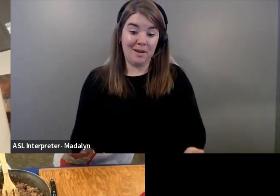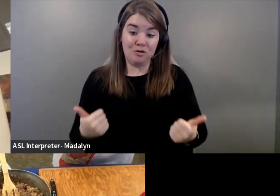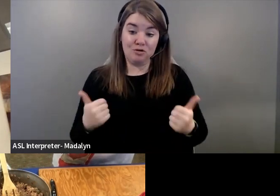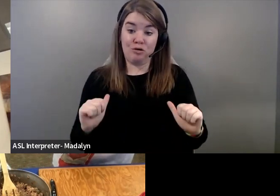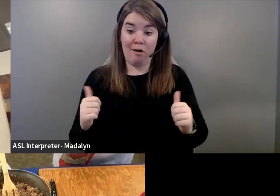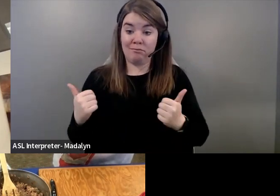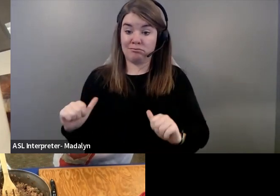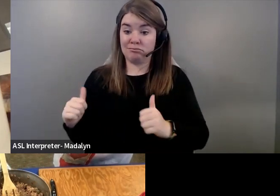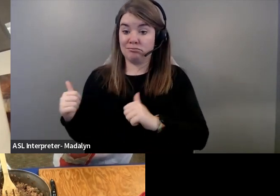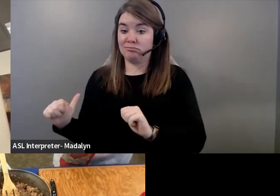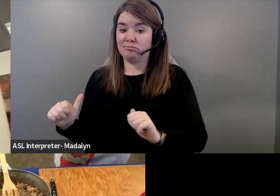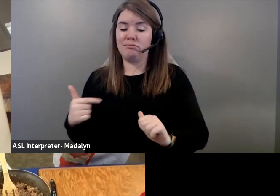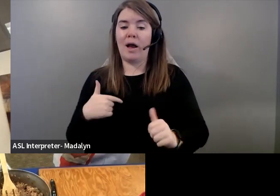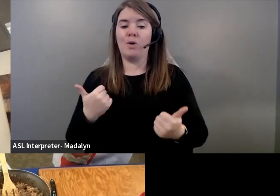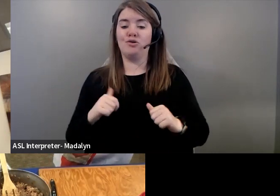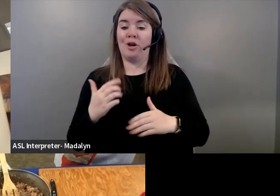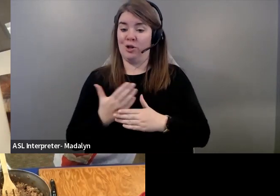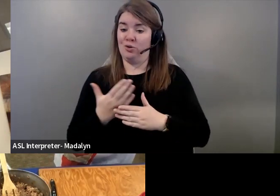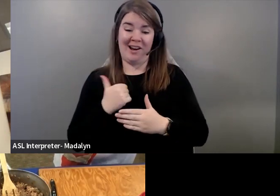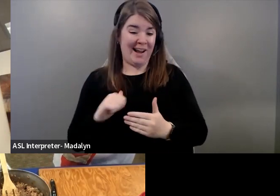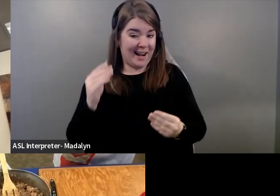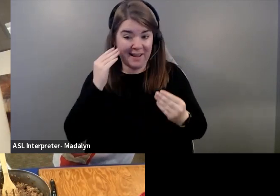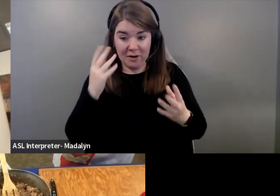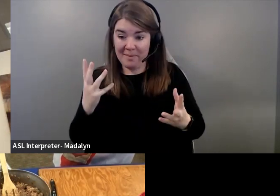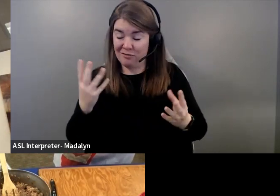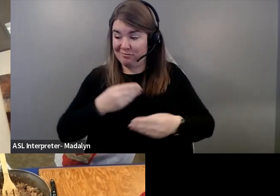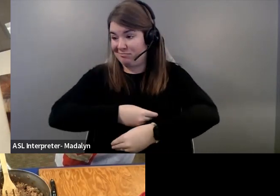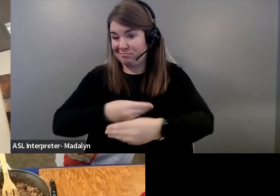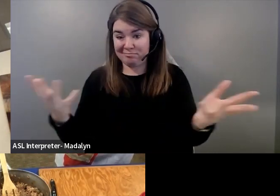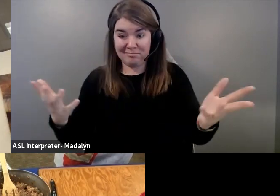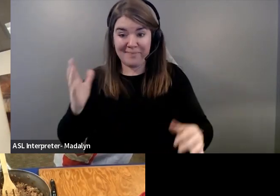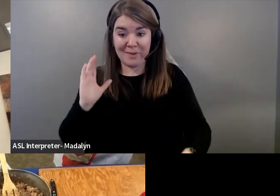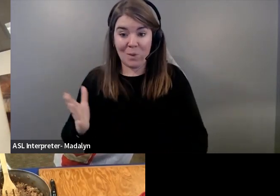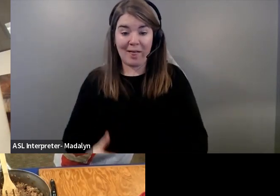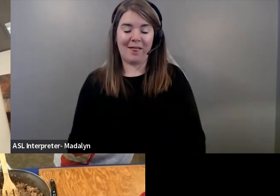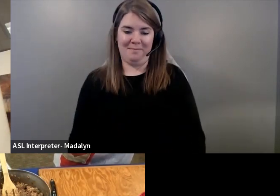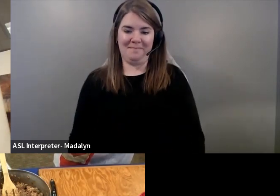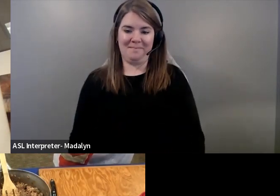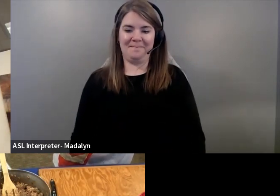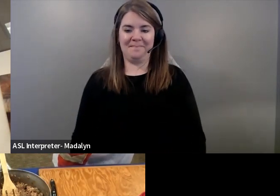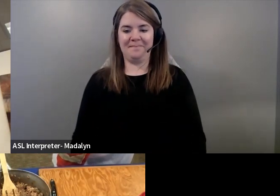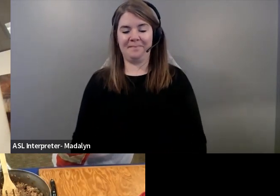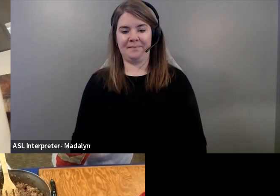So I will try to share any information with anybody to try out certain items.